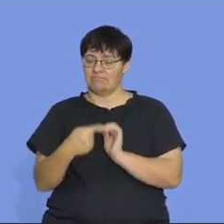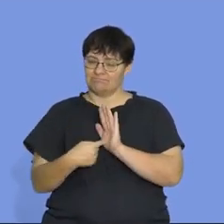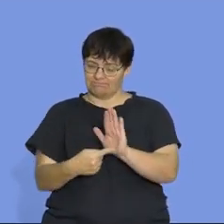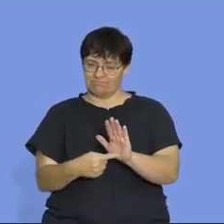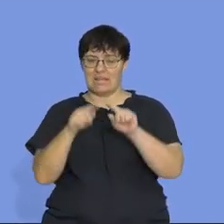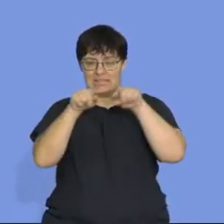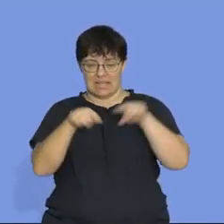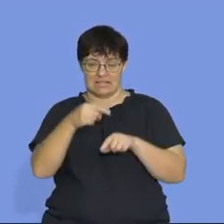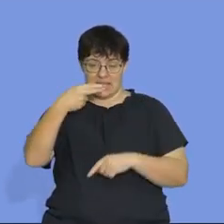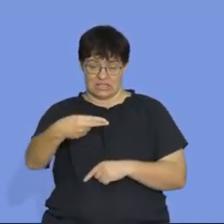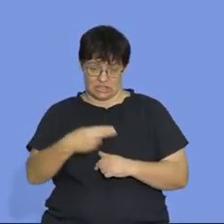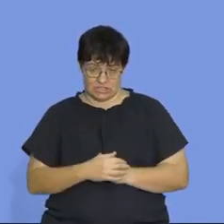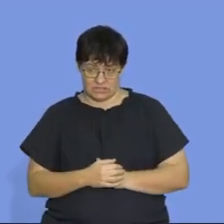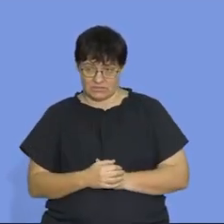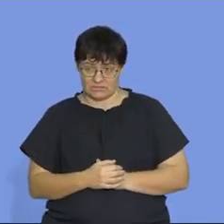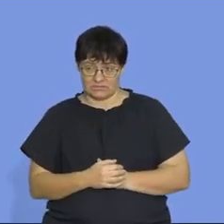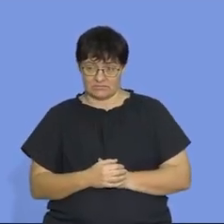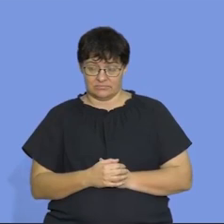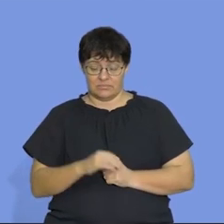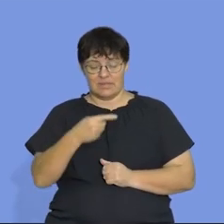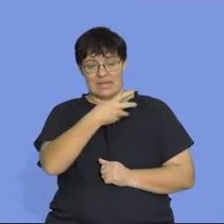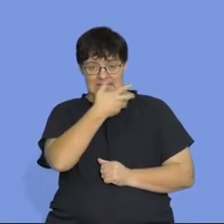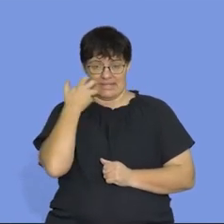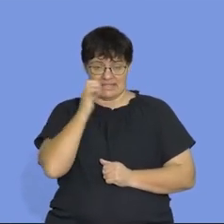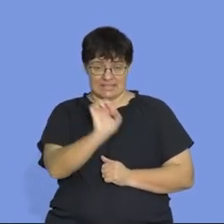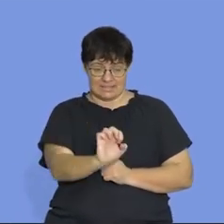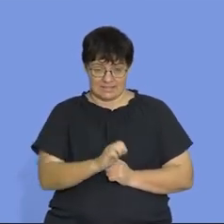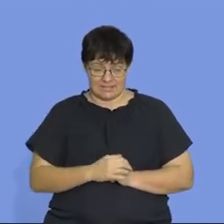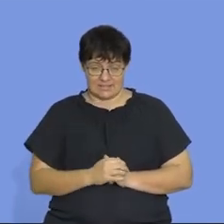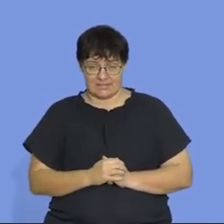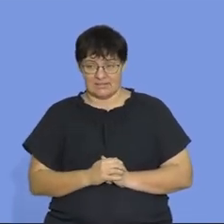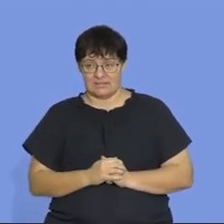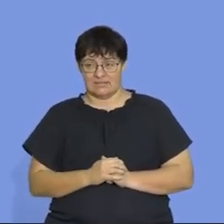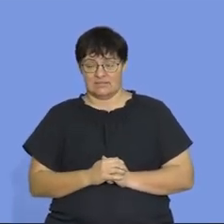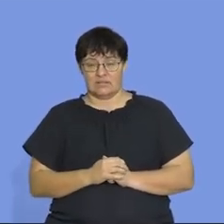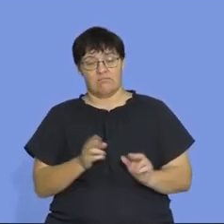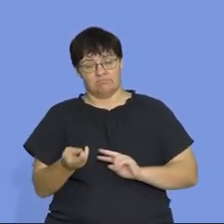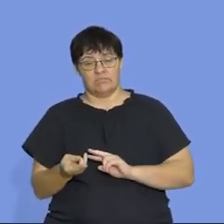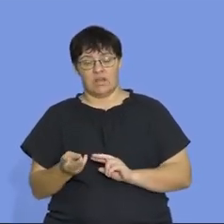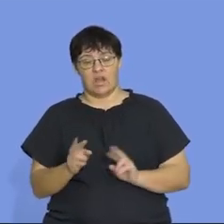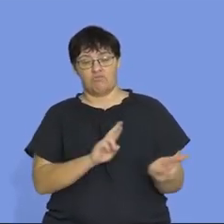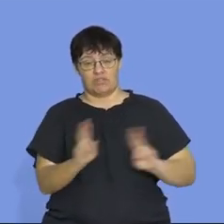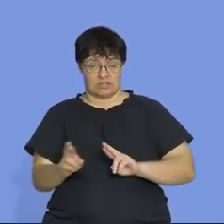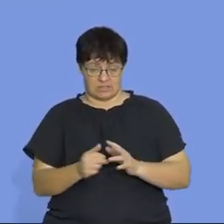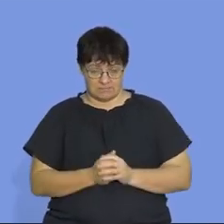delta H. Okay, so this is our heat of reaction.